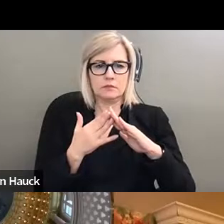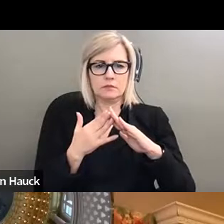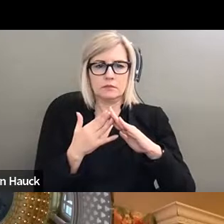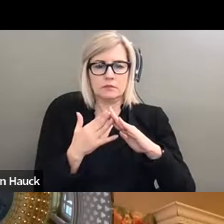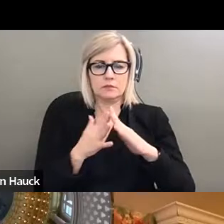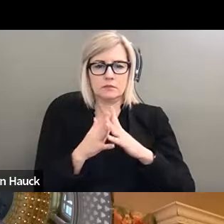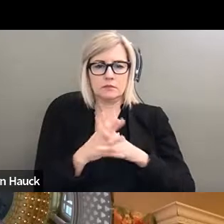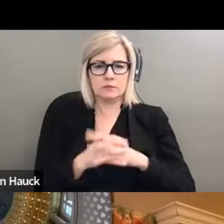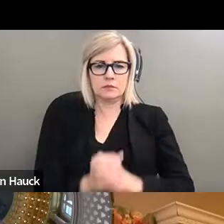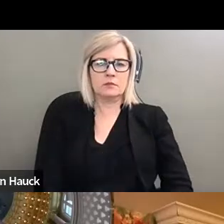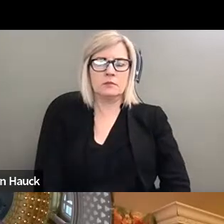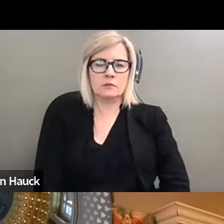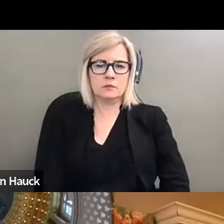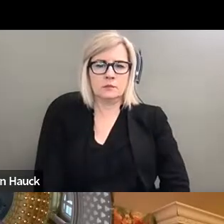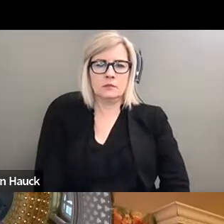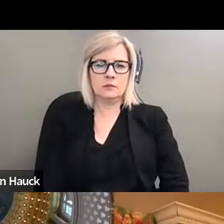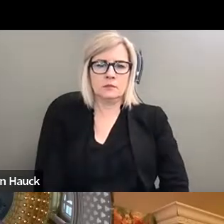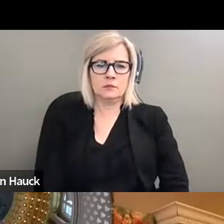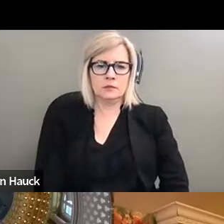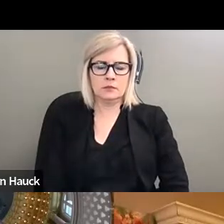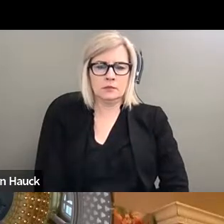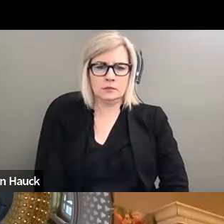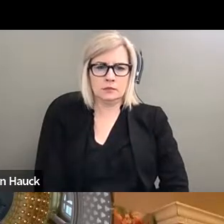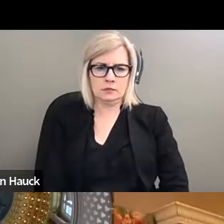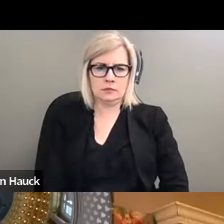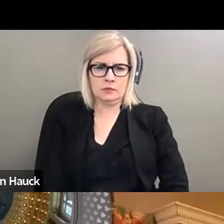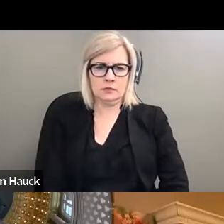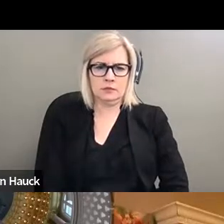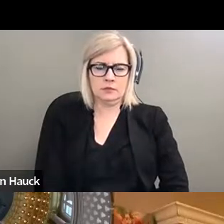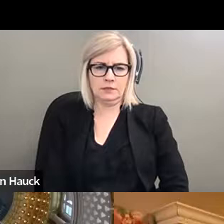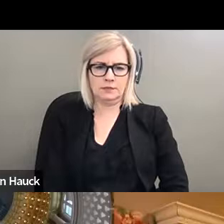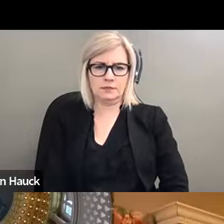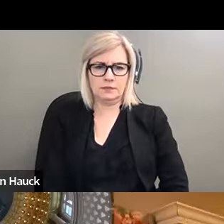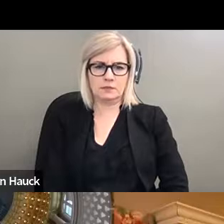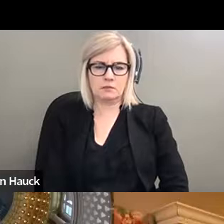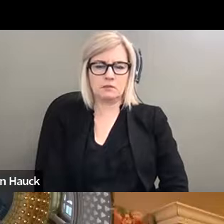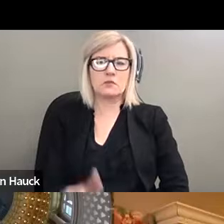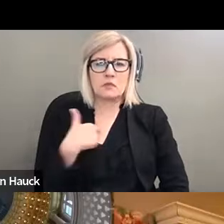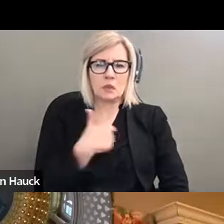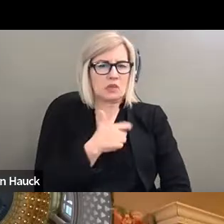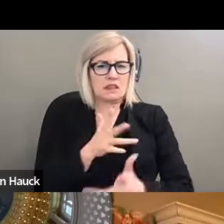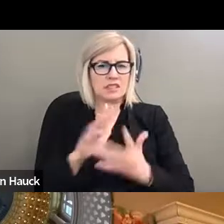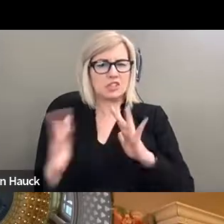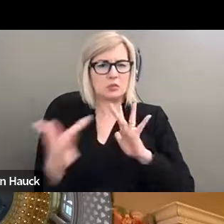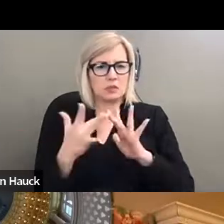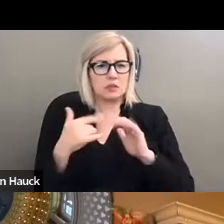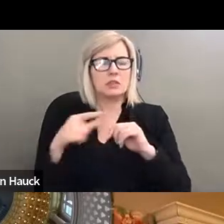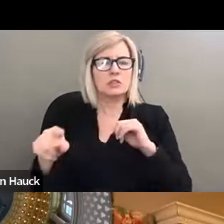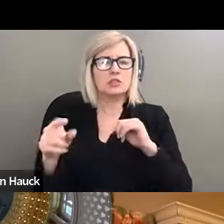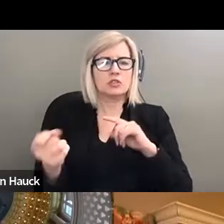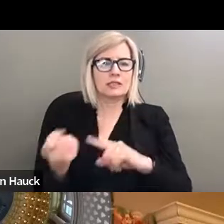I am so just blessed that she reached back out to me after our meeting. She sent me